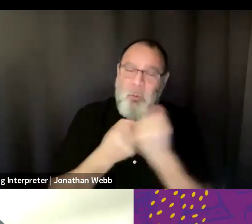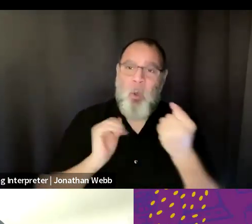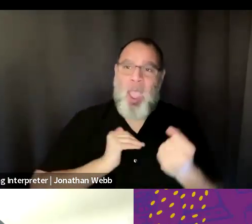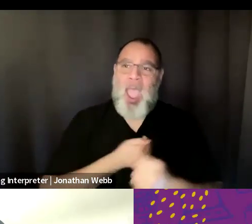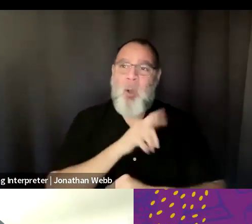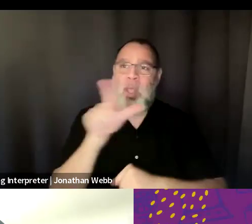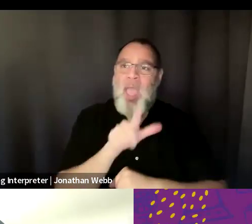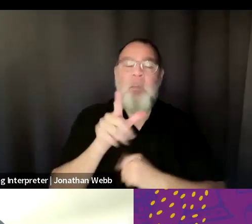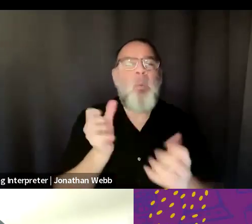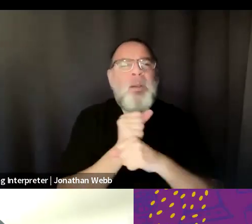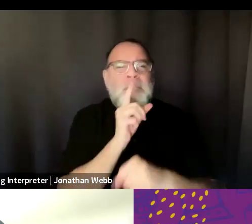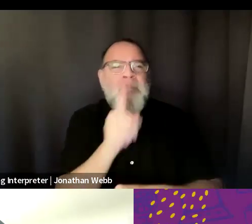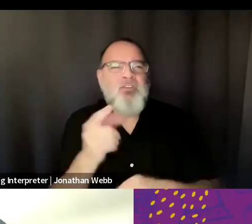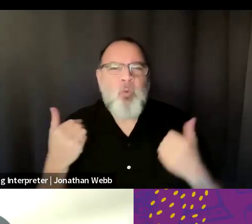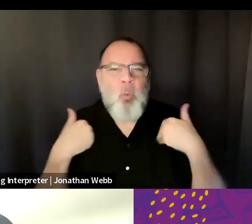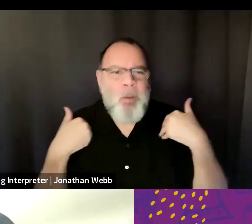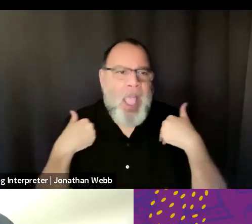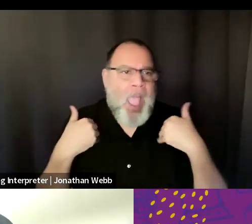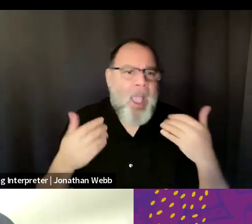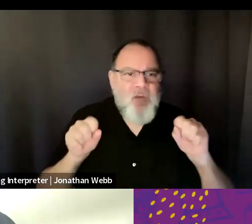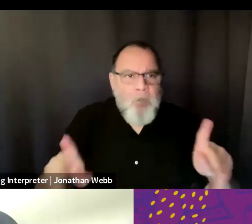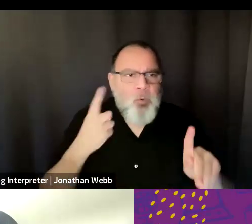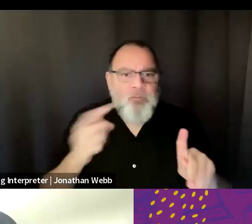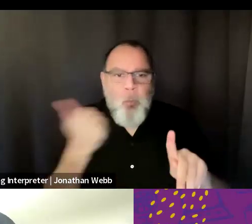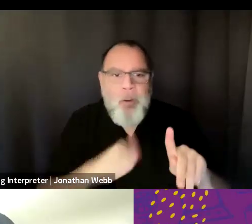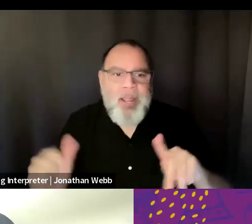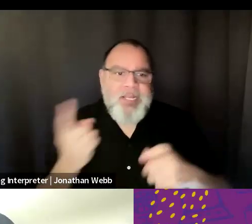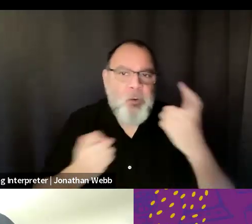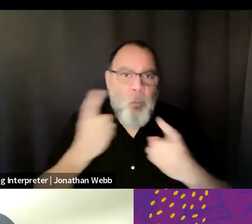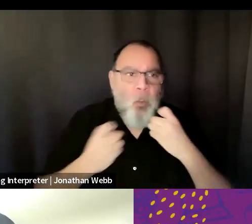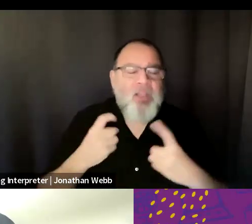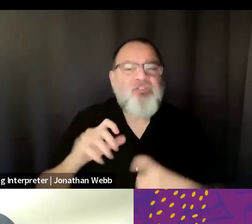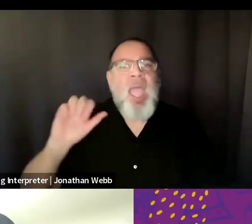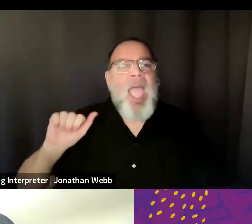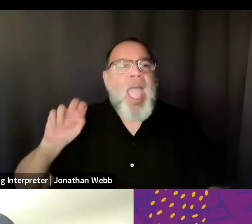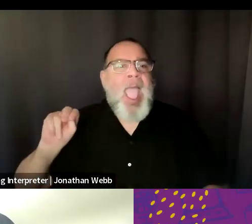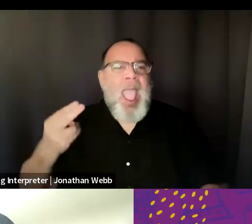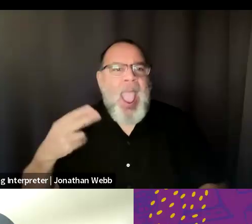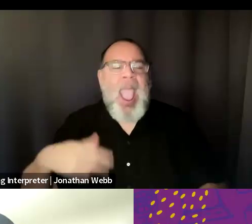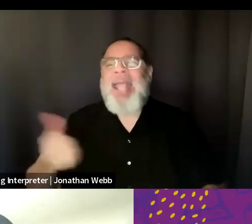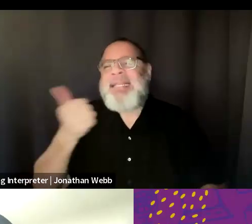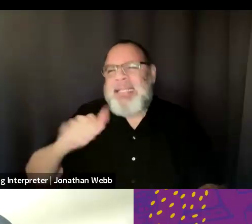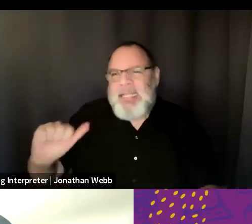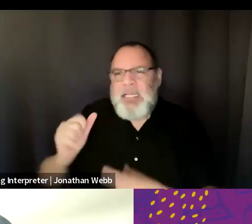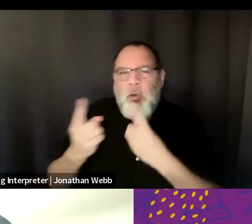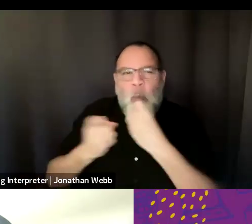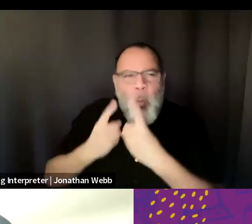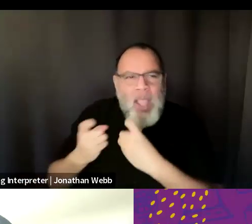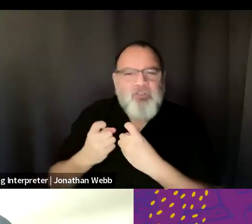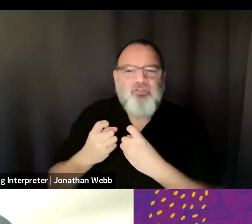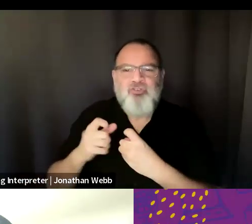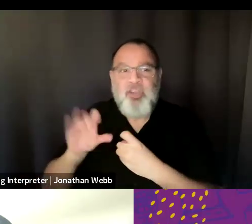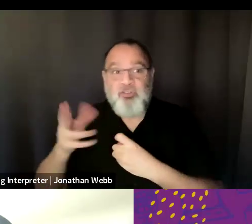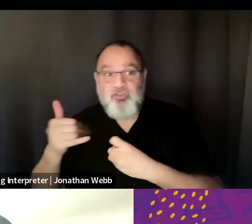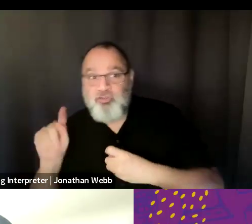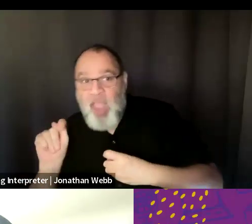we open up the floor to see if we have any questions. And are there any questions in the Q&A or chat at the